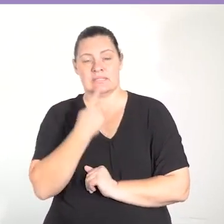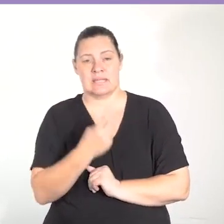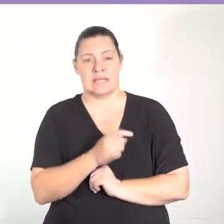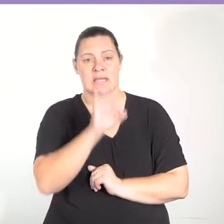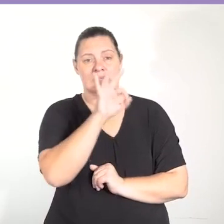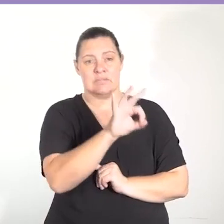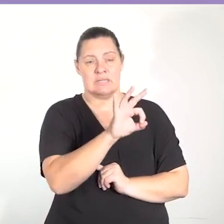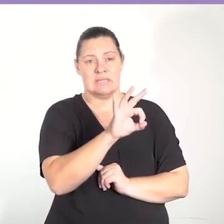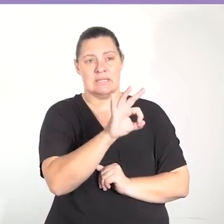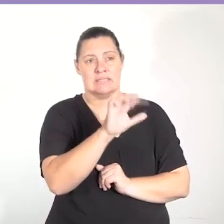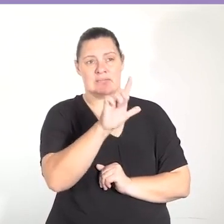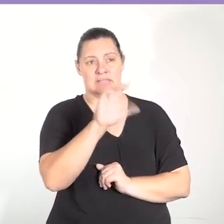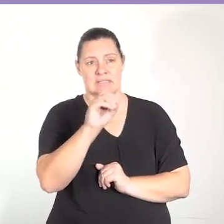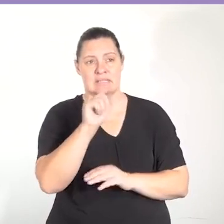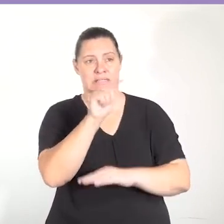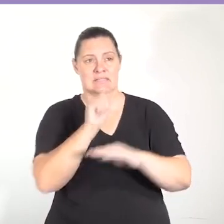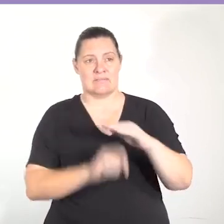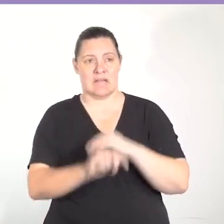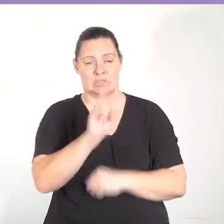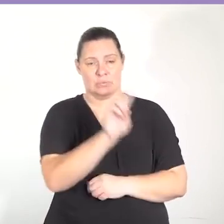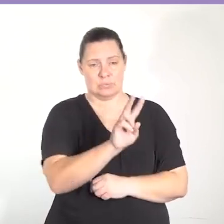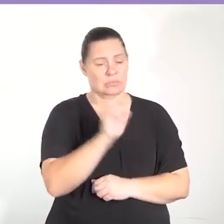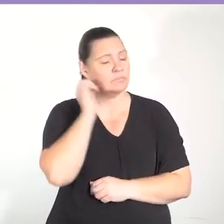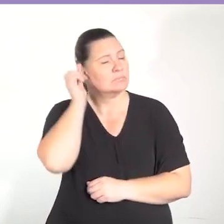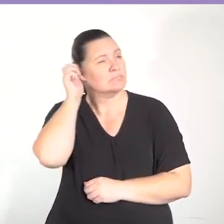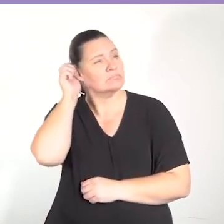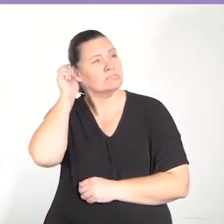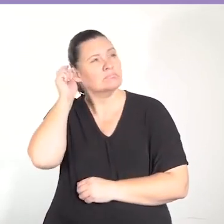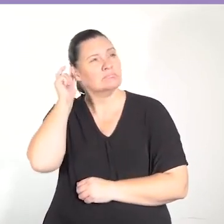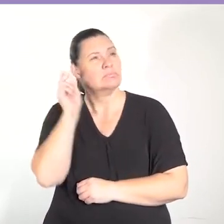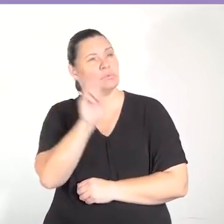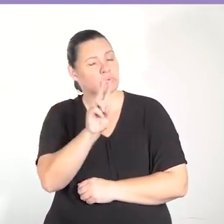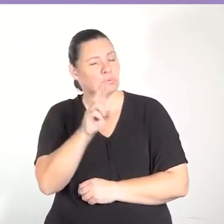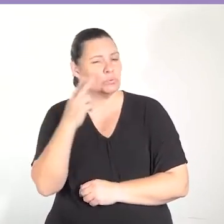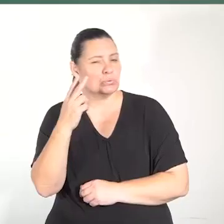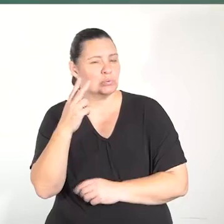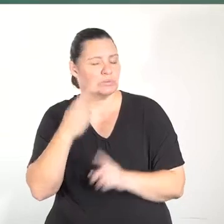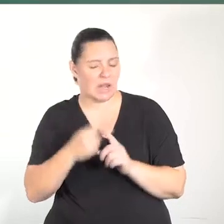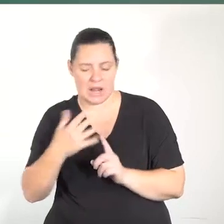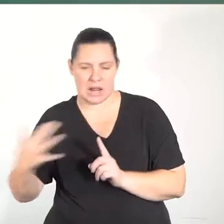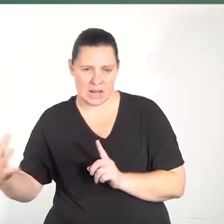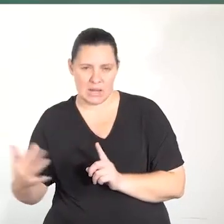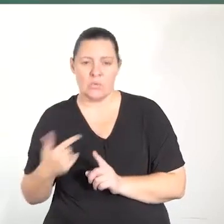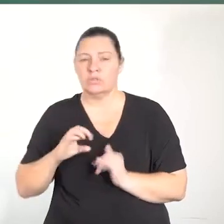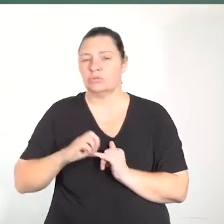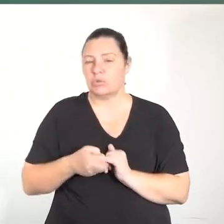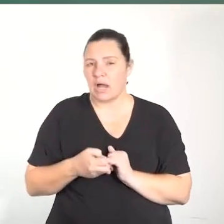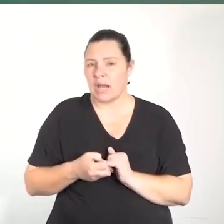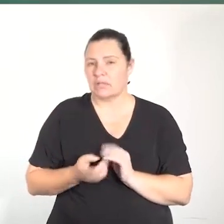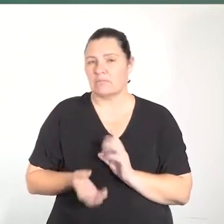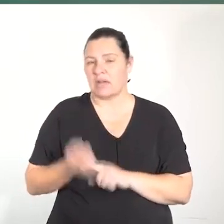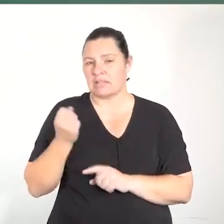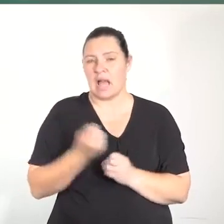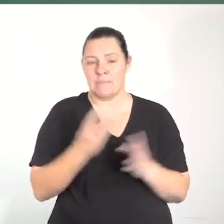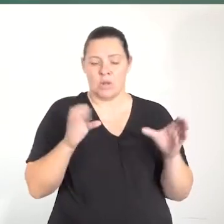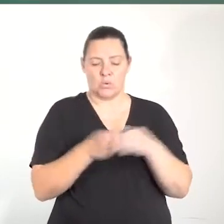we are saying 370 divided by 2. Let's think of the multiples of 2. We are trying to find out